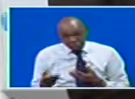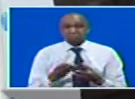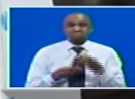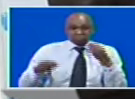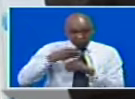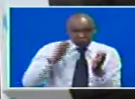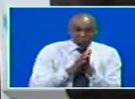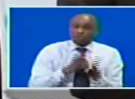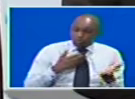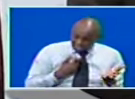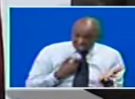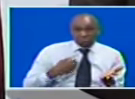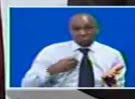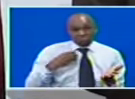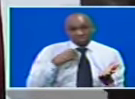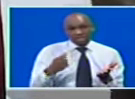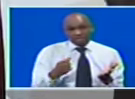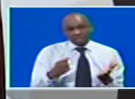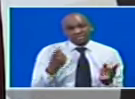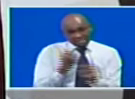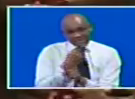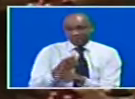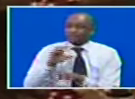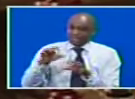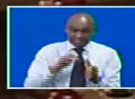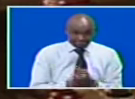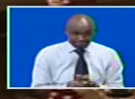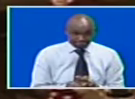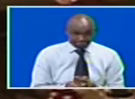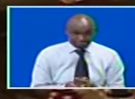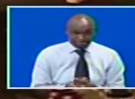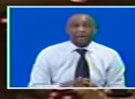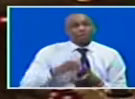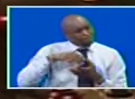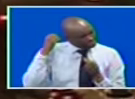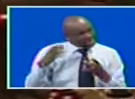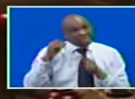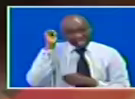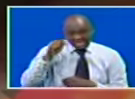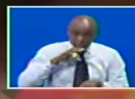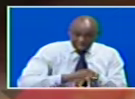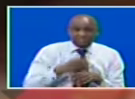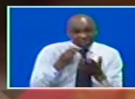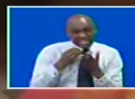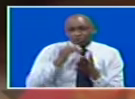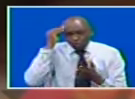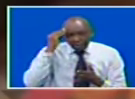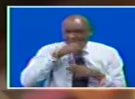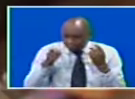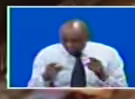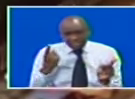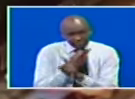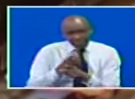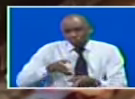exchange-traded fund, as well as the upcoming derivatives market. With more Kenyans gaining financial knowledge of alternative